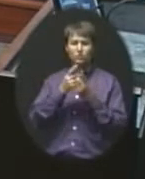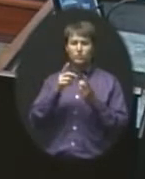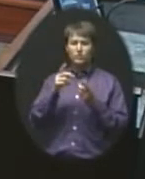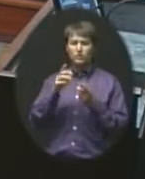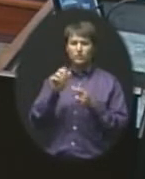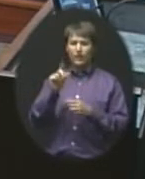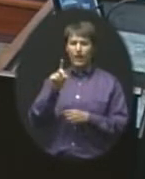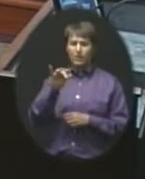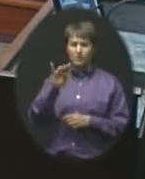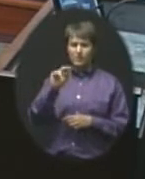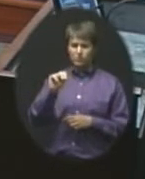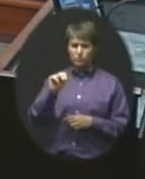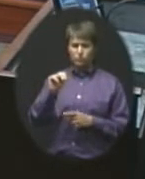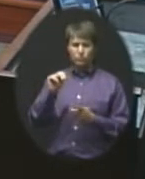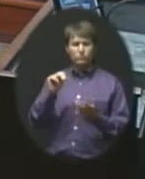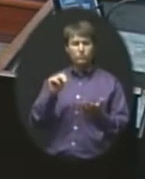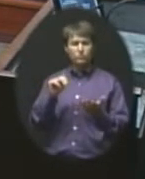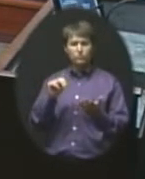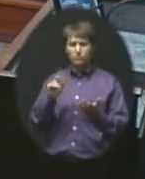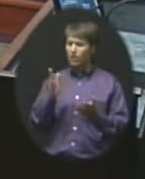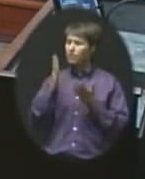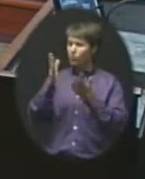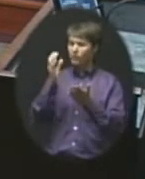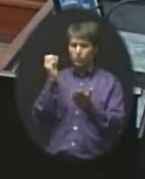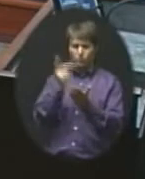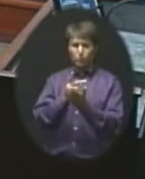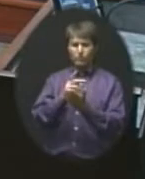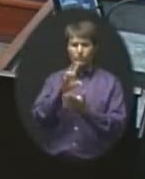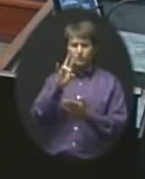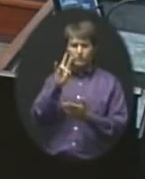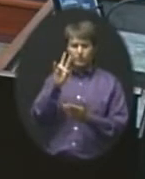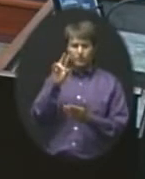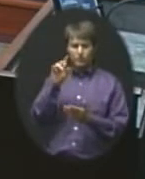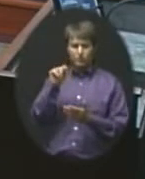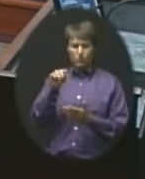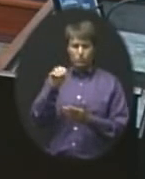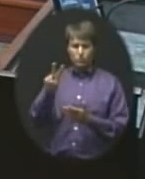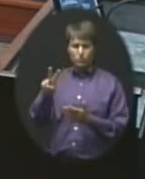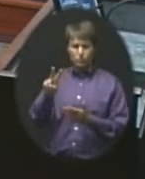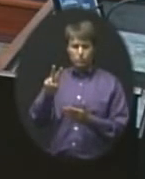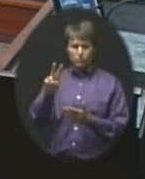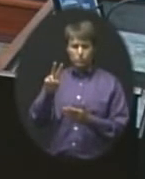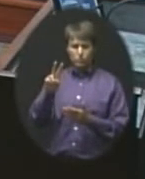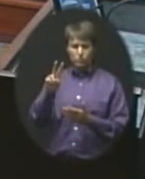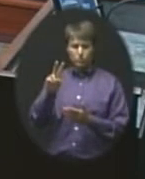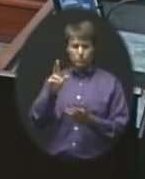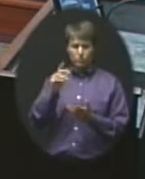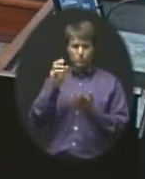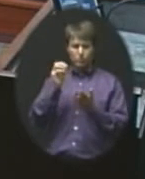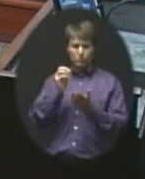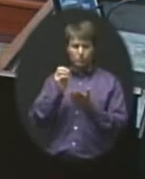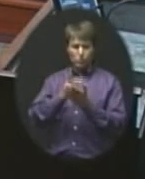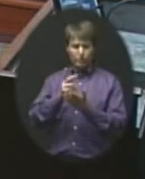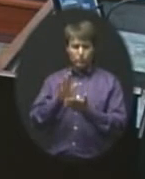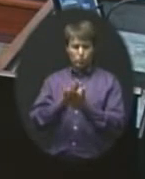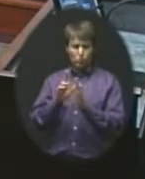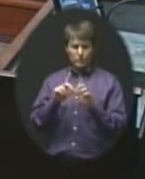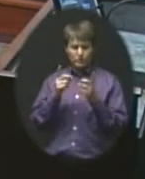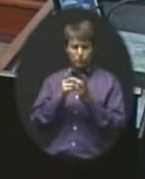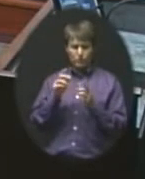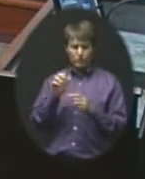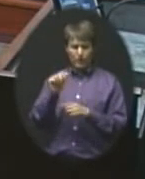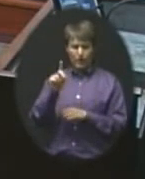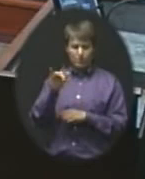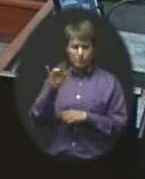administrators. I would move to approve 7.02 to approve the school and district administrator